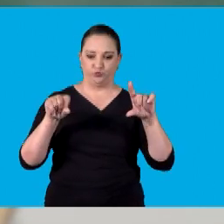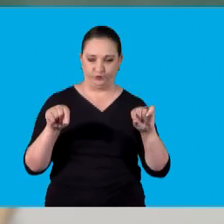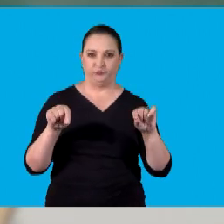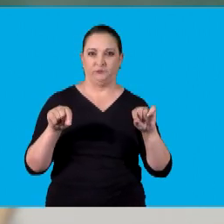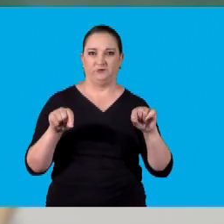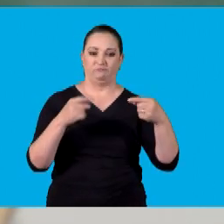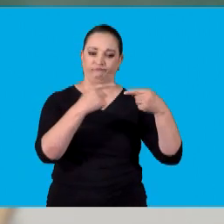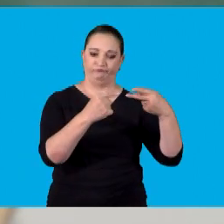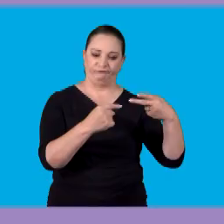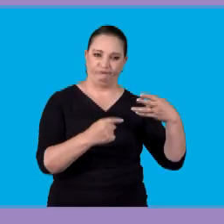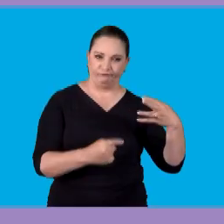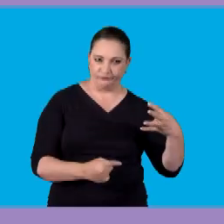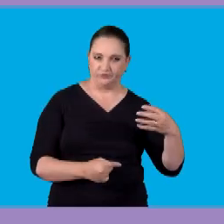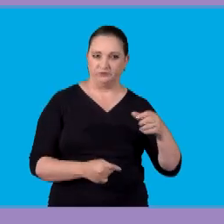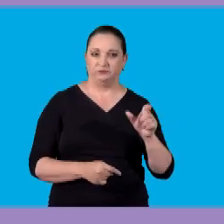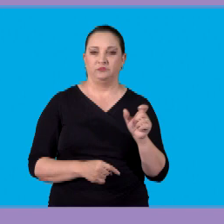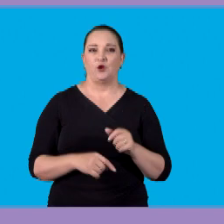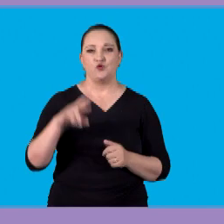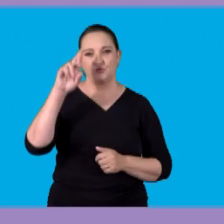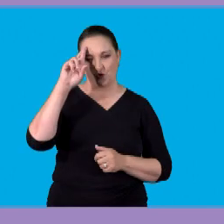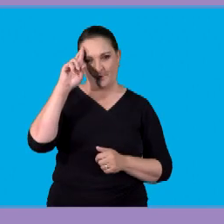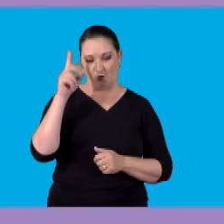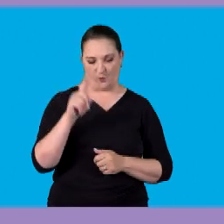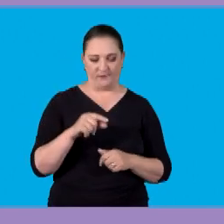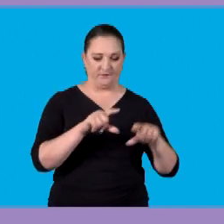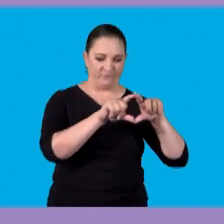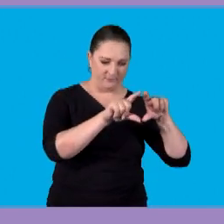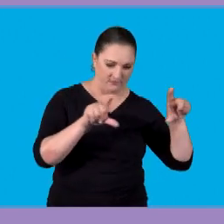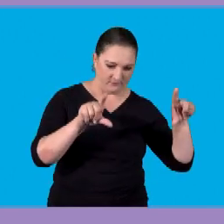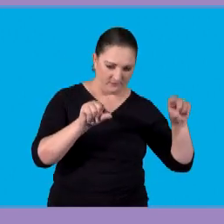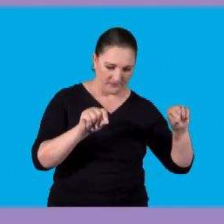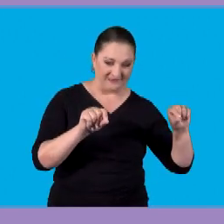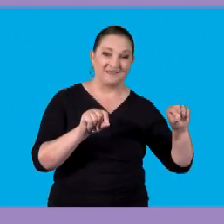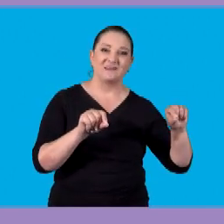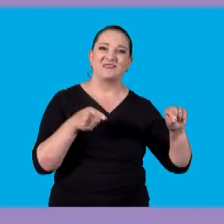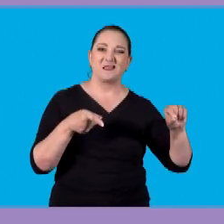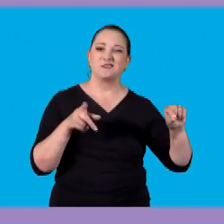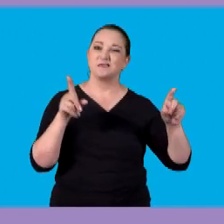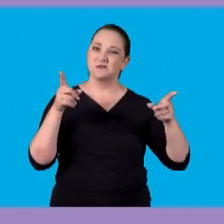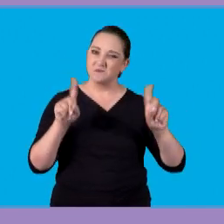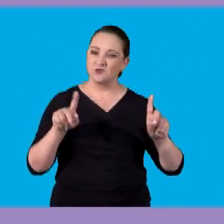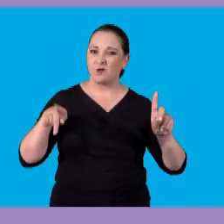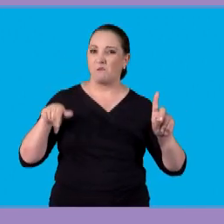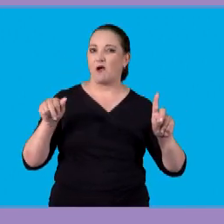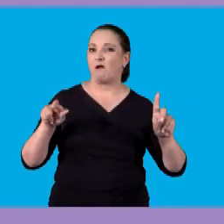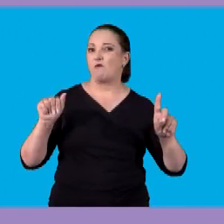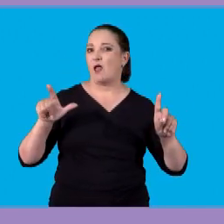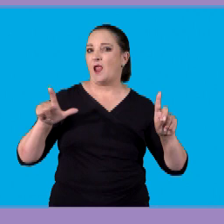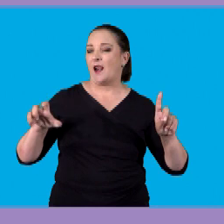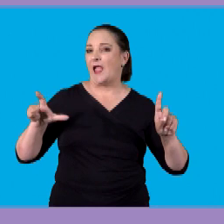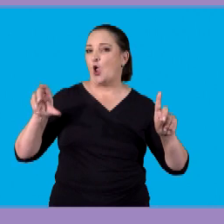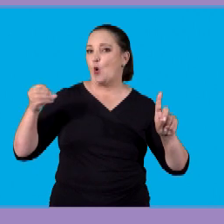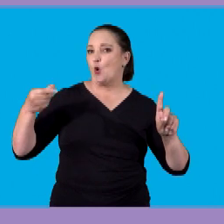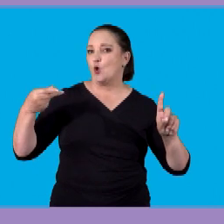of a rectangle? So when asked for the properties of a rectangle, remember a rectangle is a special